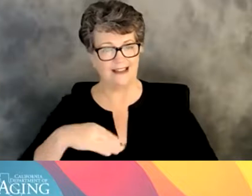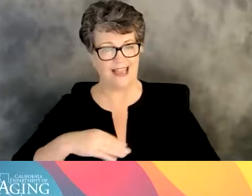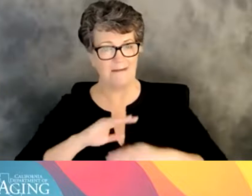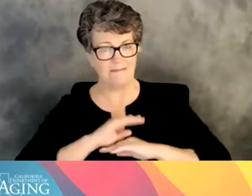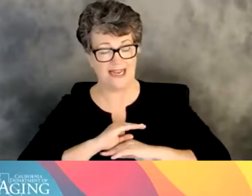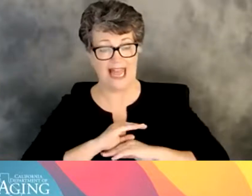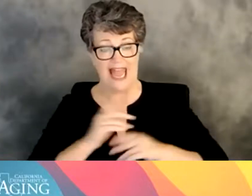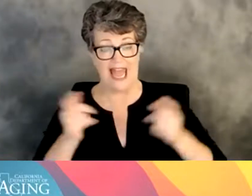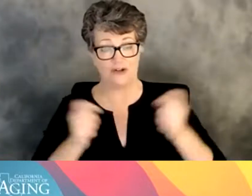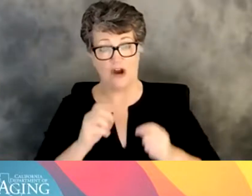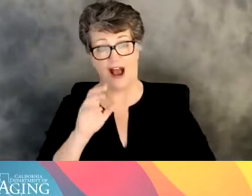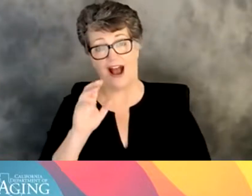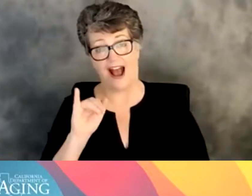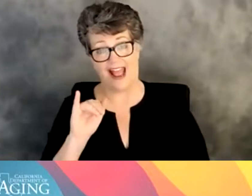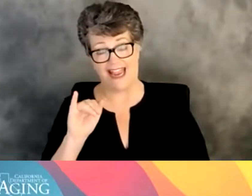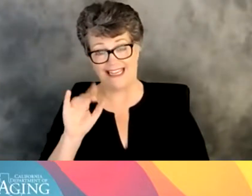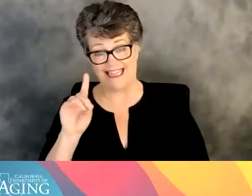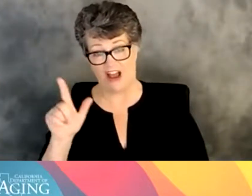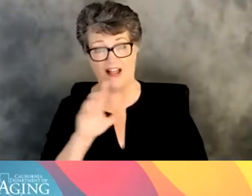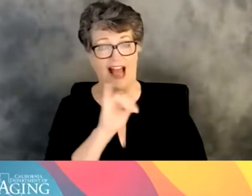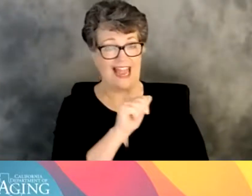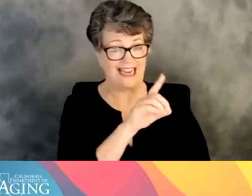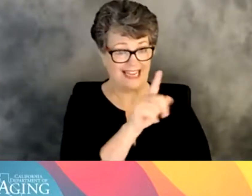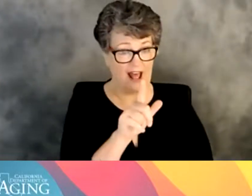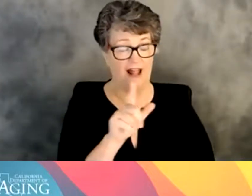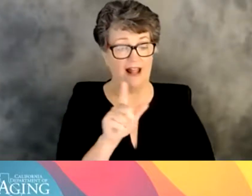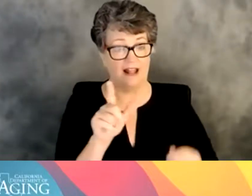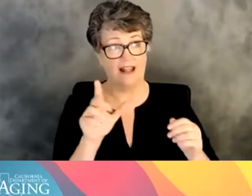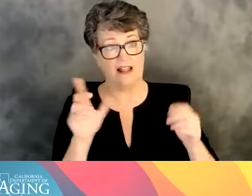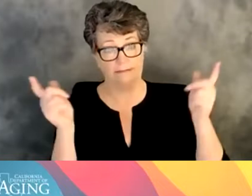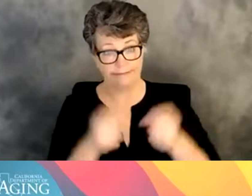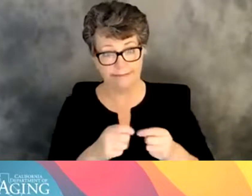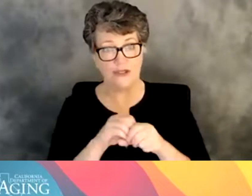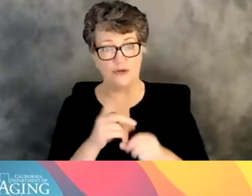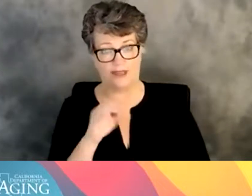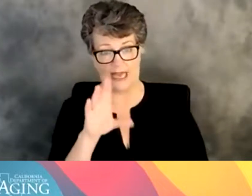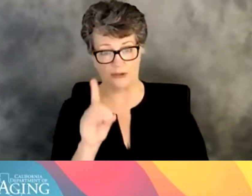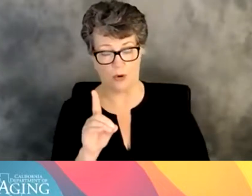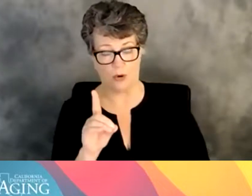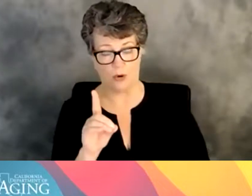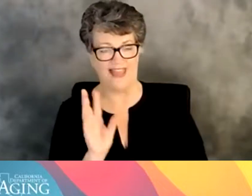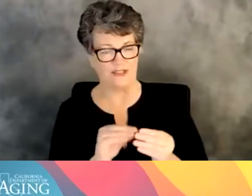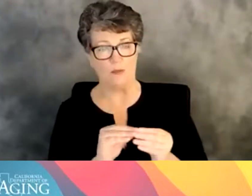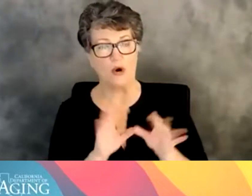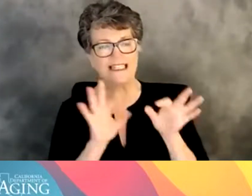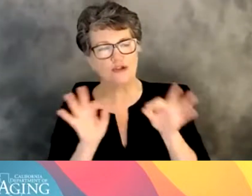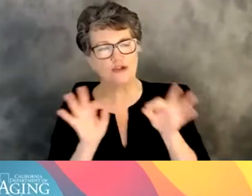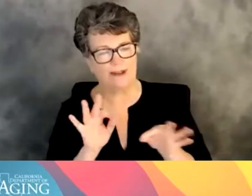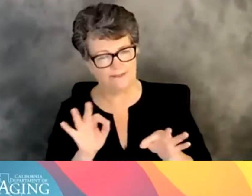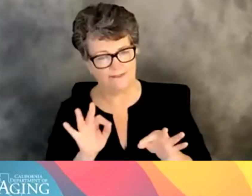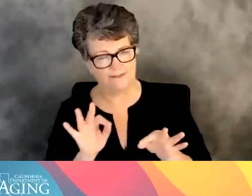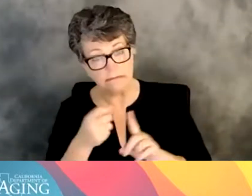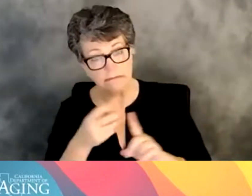ADL and IADL data into the demographics portion of the dashboard, because that's more just descriptive as opposed